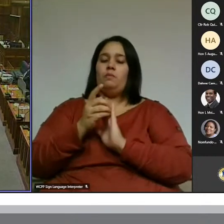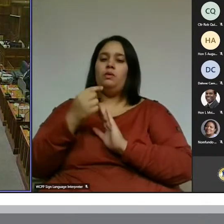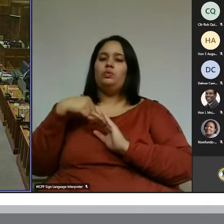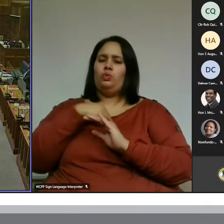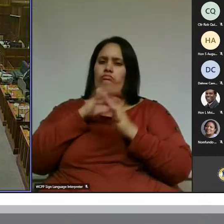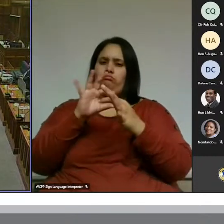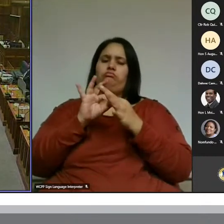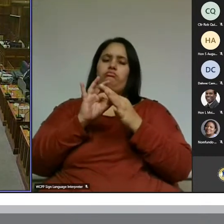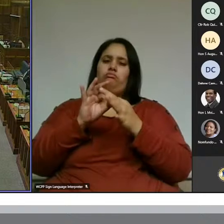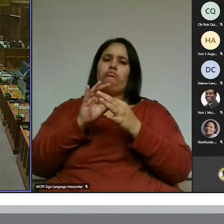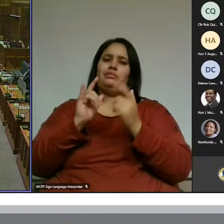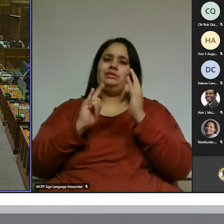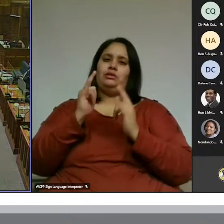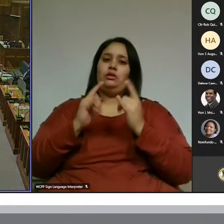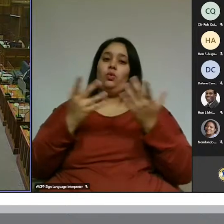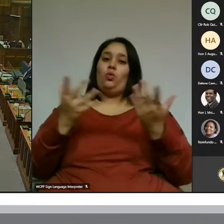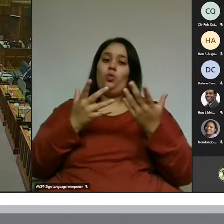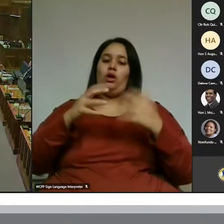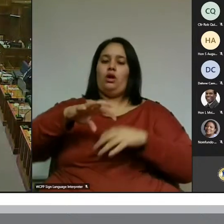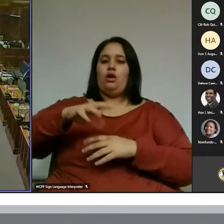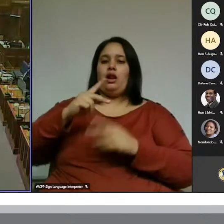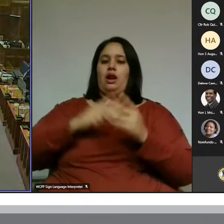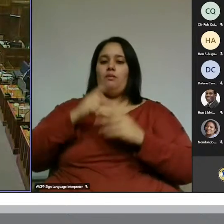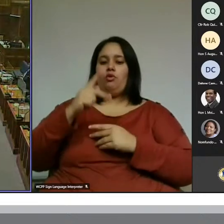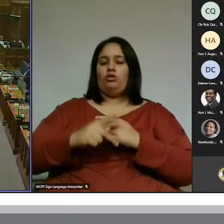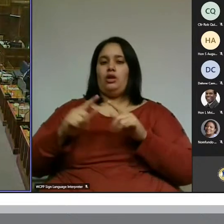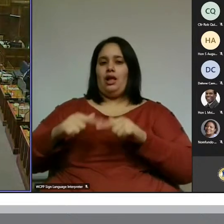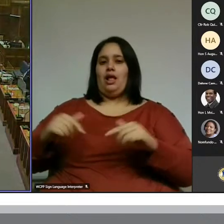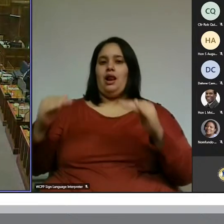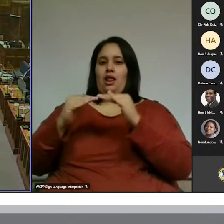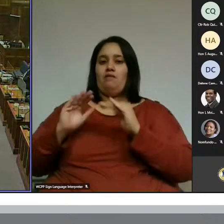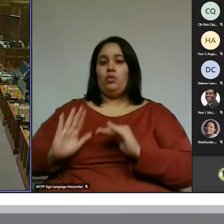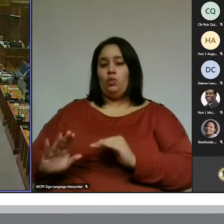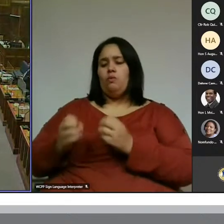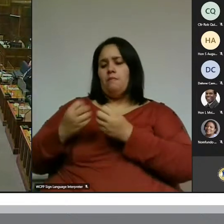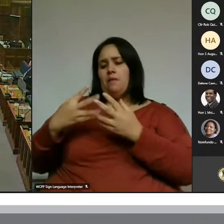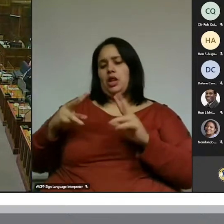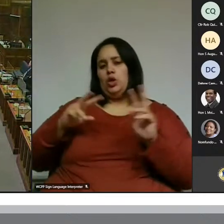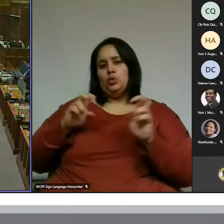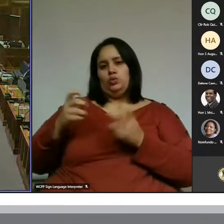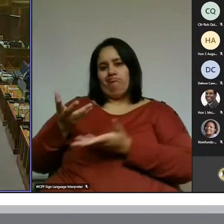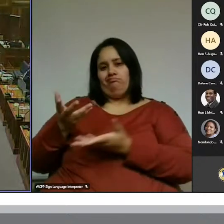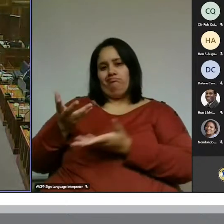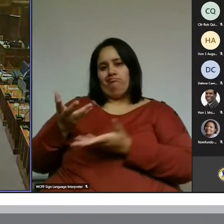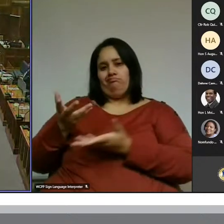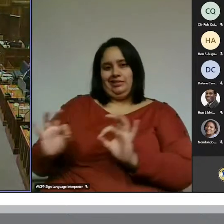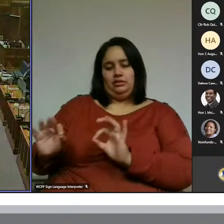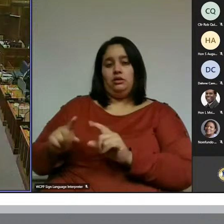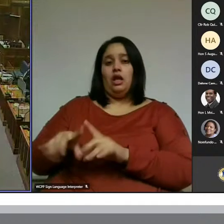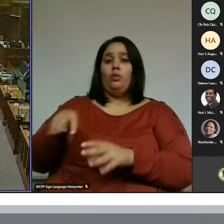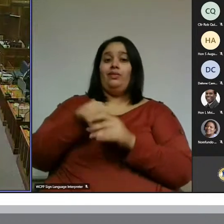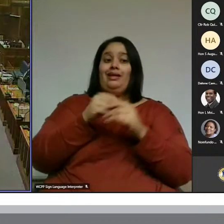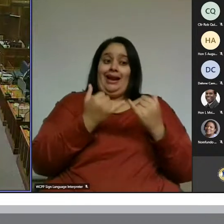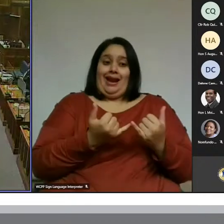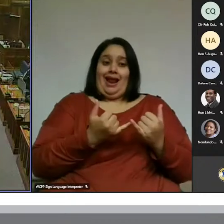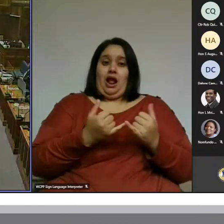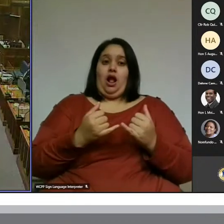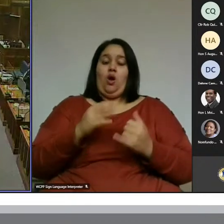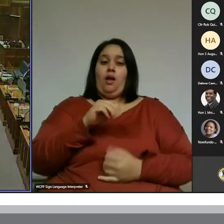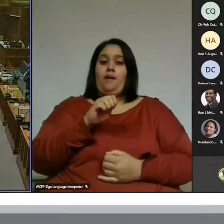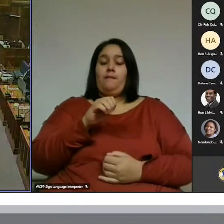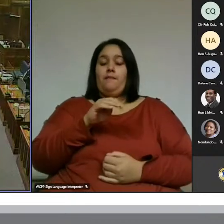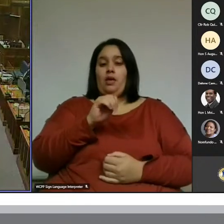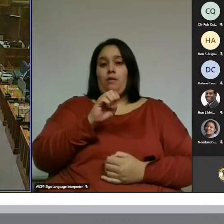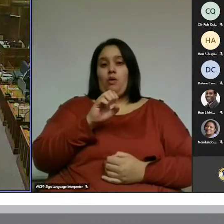city on at the project level on many of these issues. And there's also within the current memorandum of